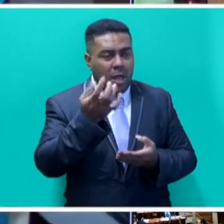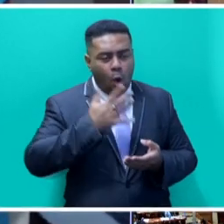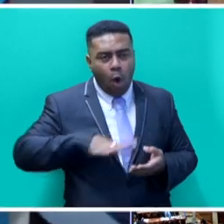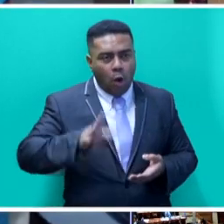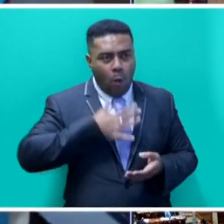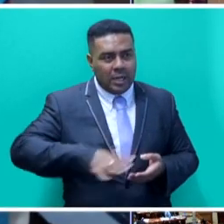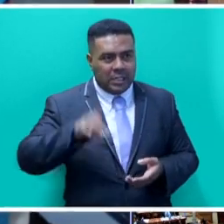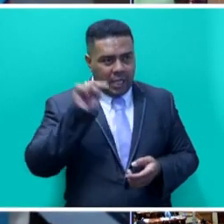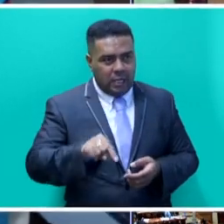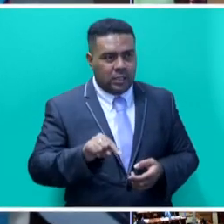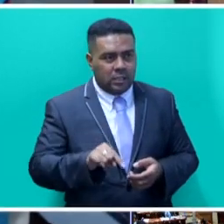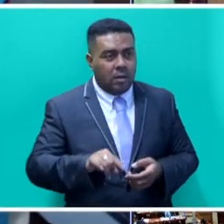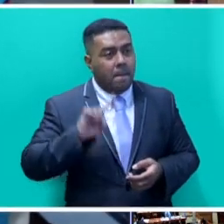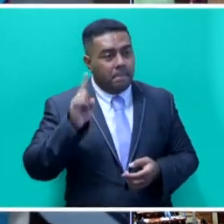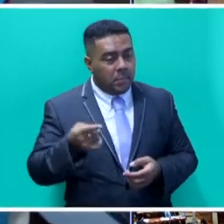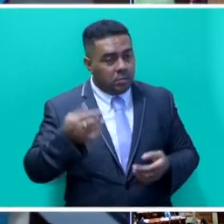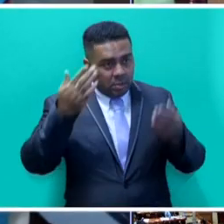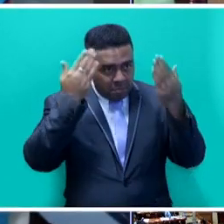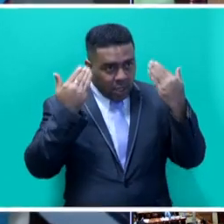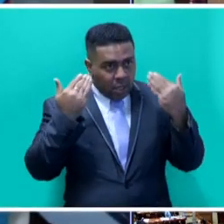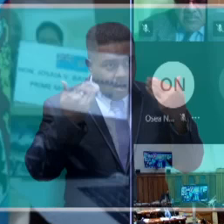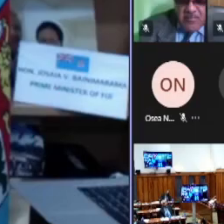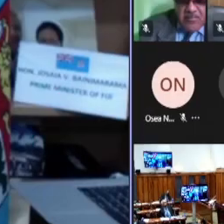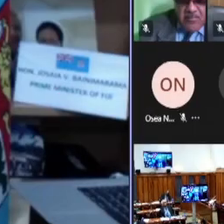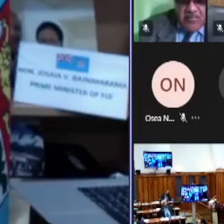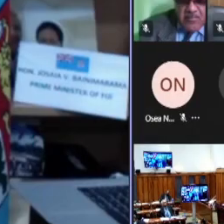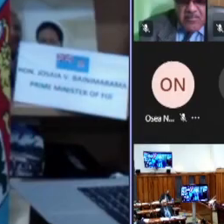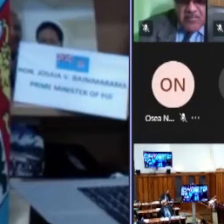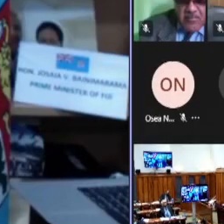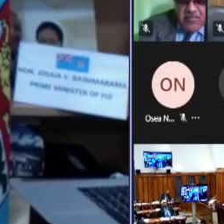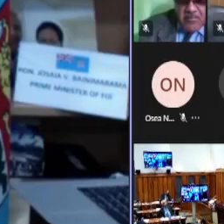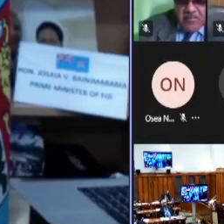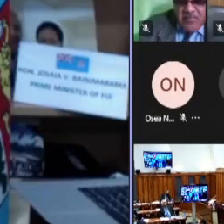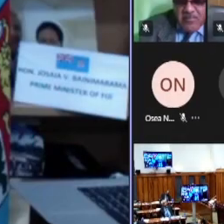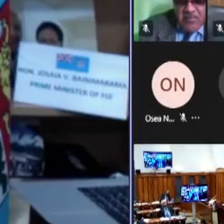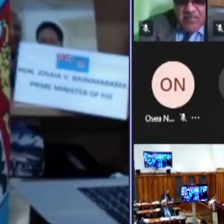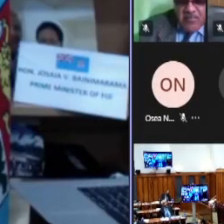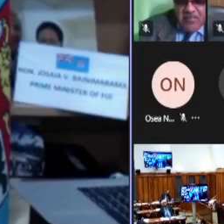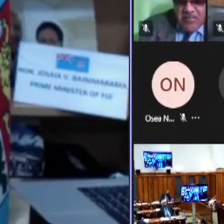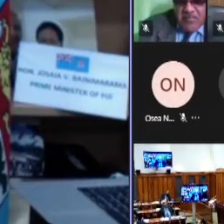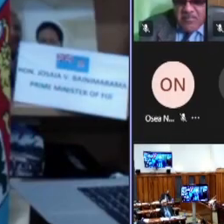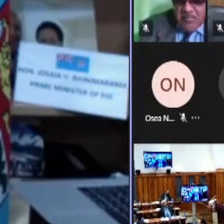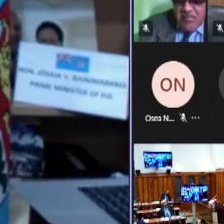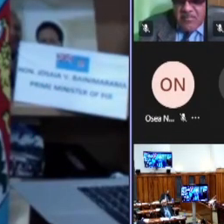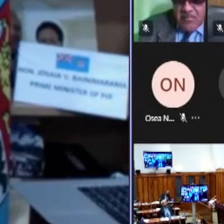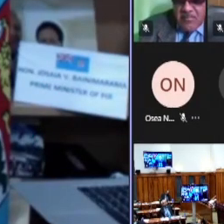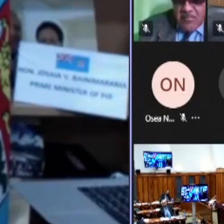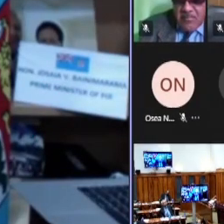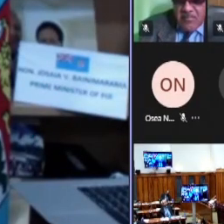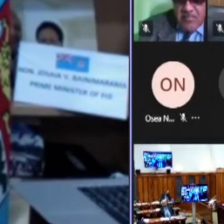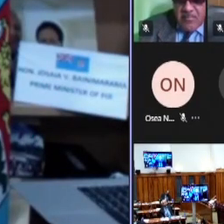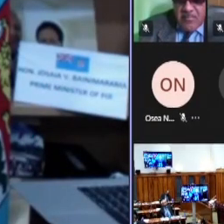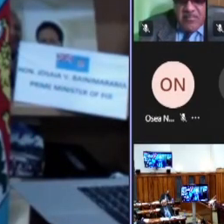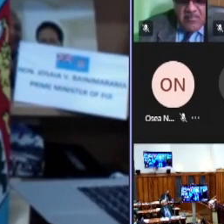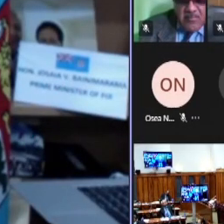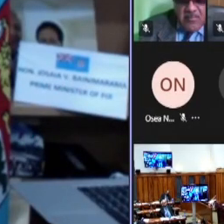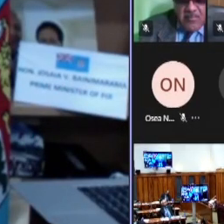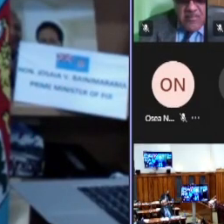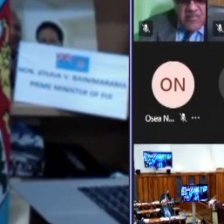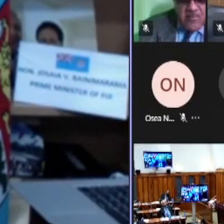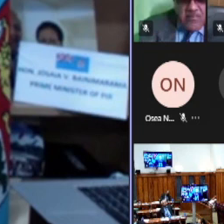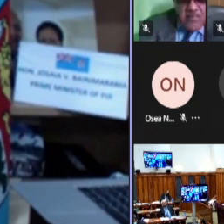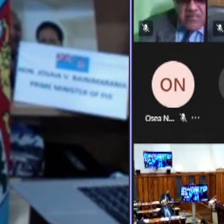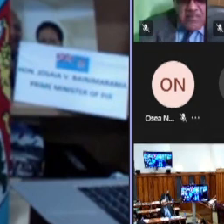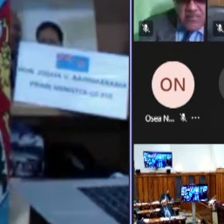that, Mr. Speaker. I really did. But the opposition has shown that they could not care less about the security and